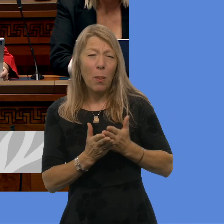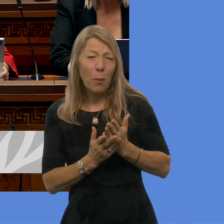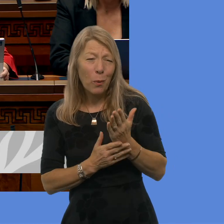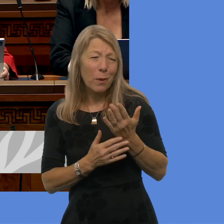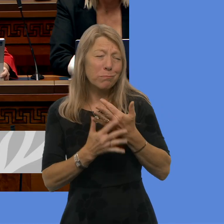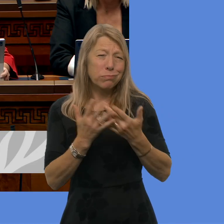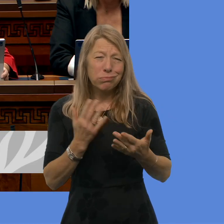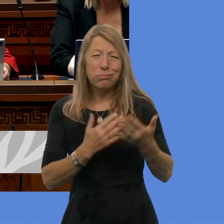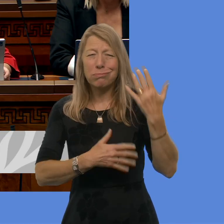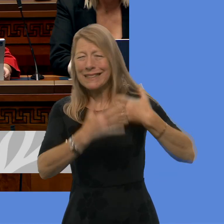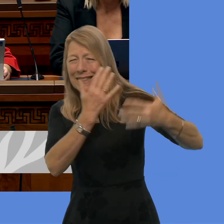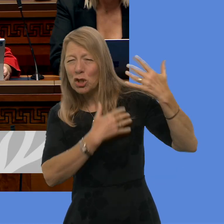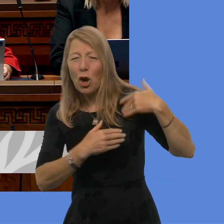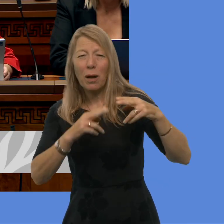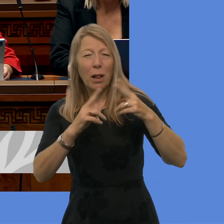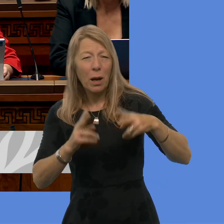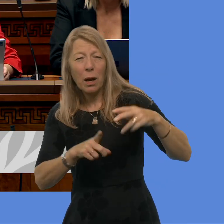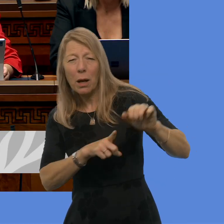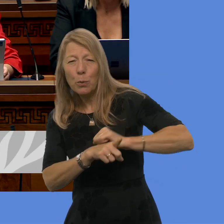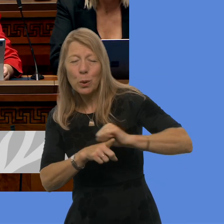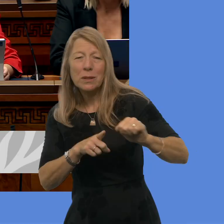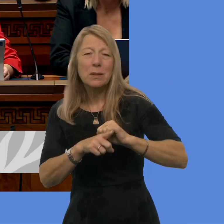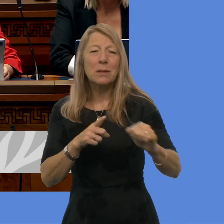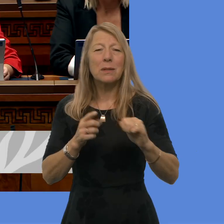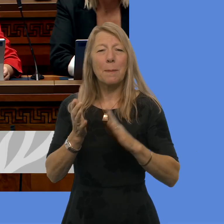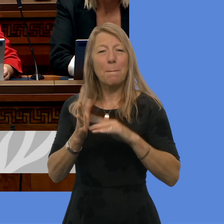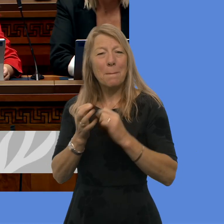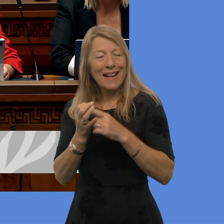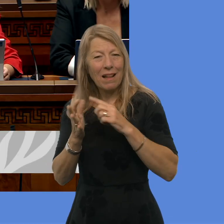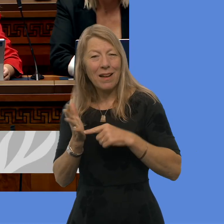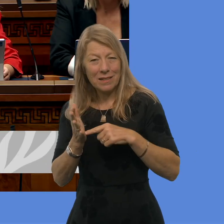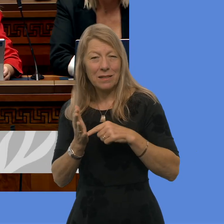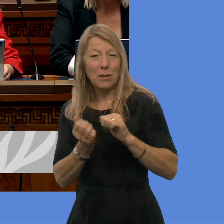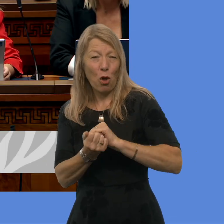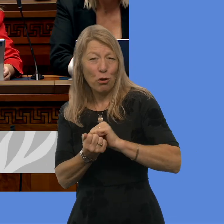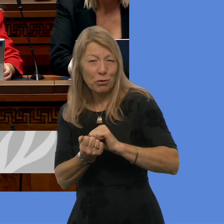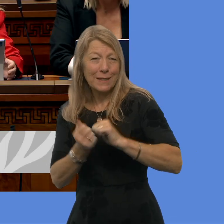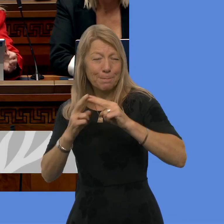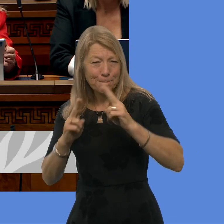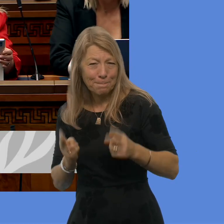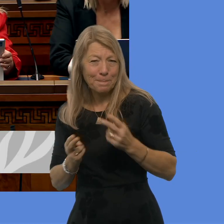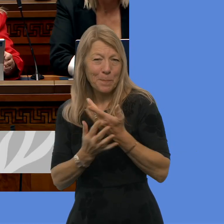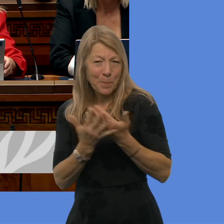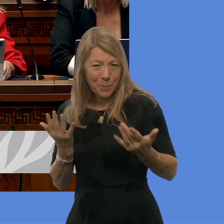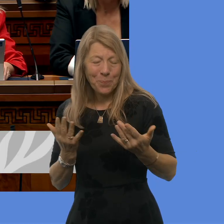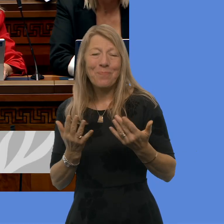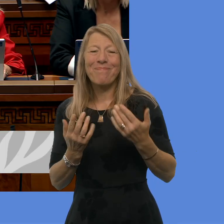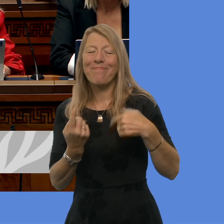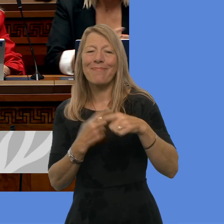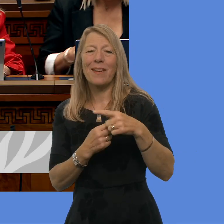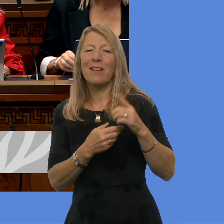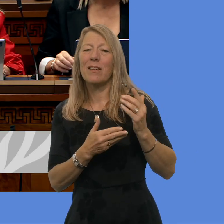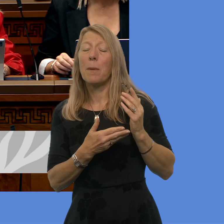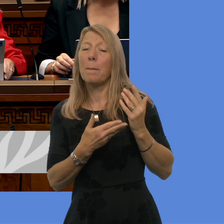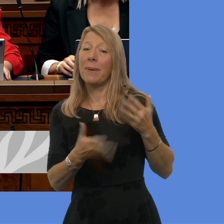laundries and workhouses. Support and services are provided both directly by VSS and also through 47 community and voluntary